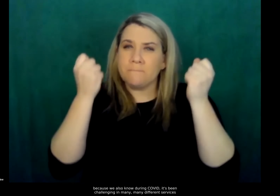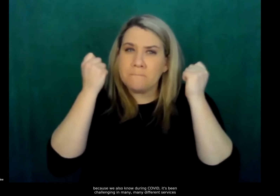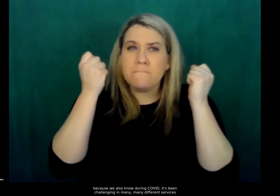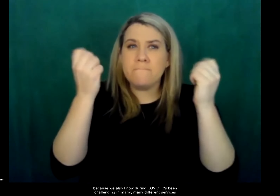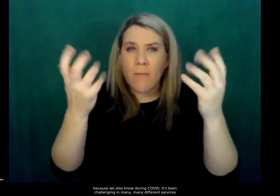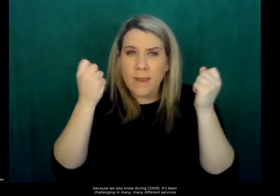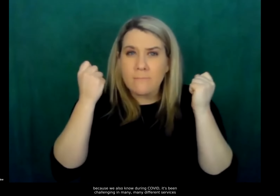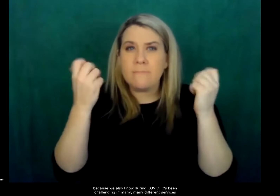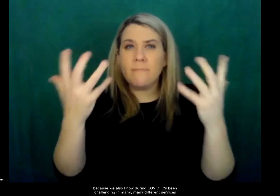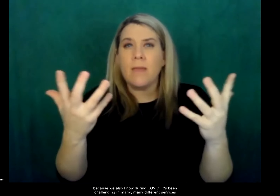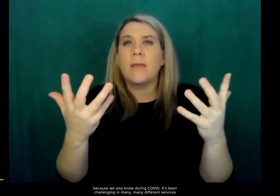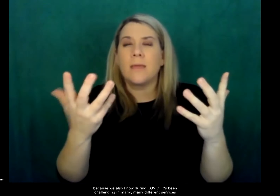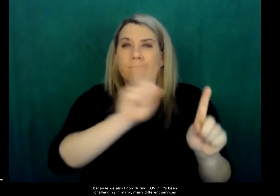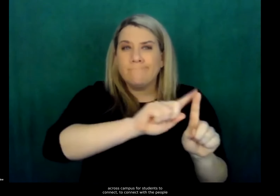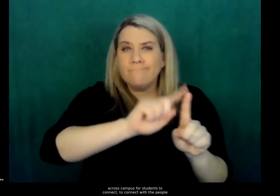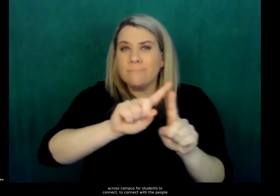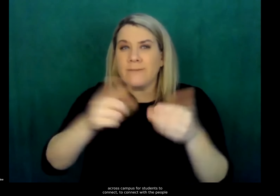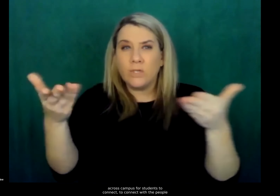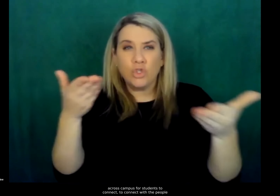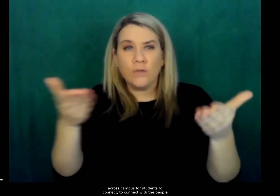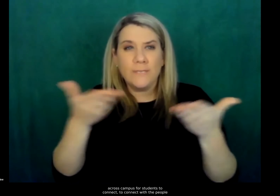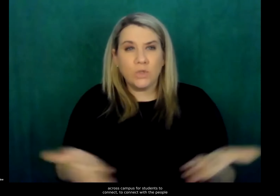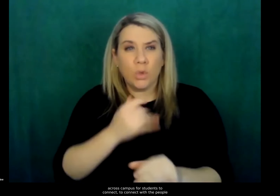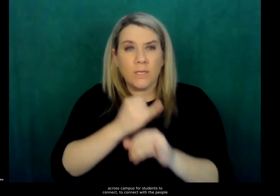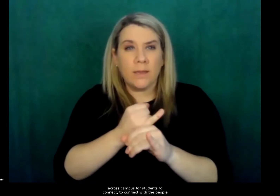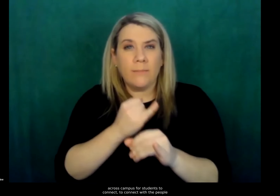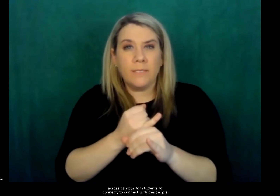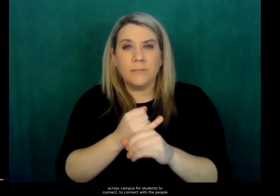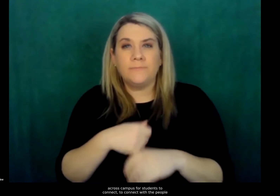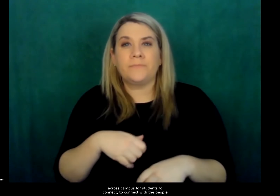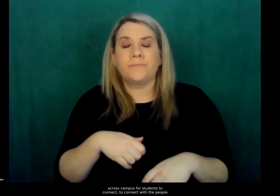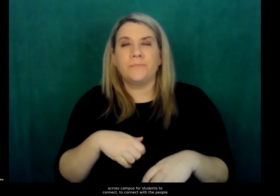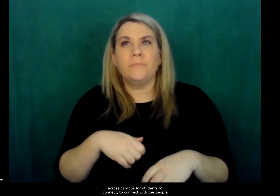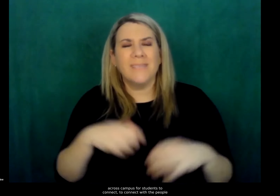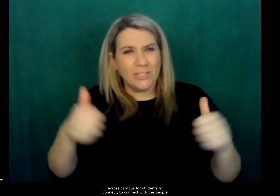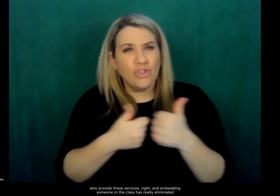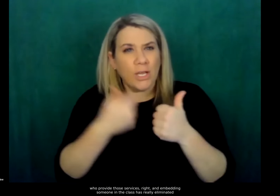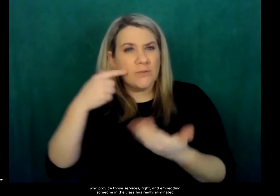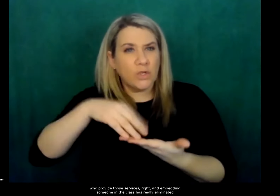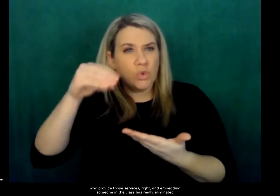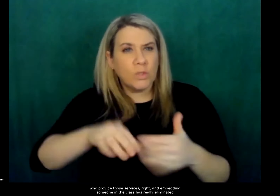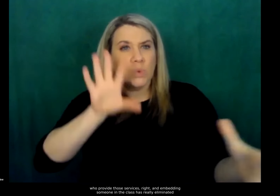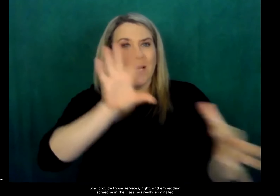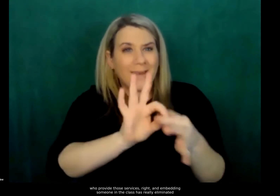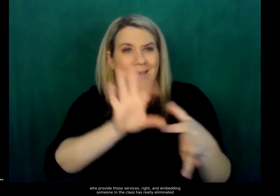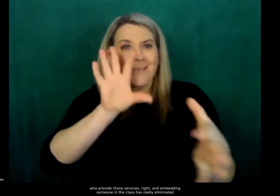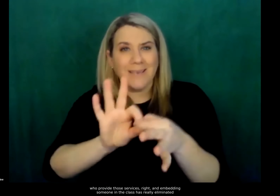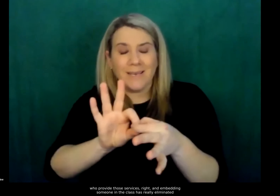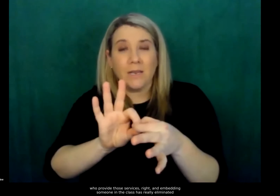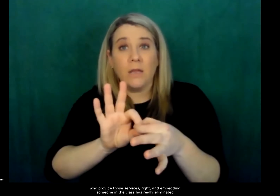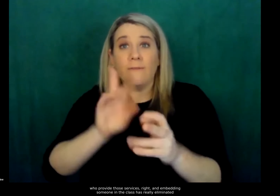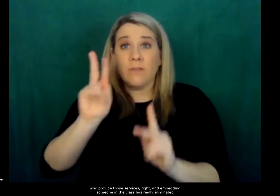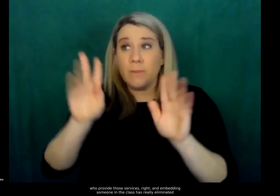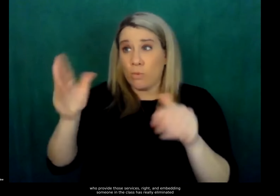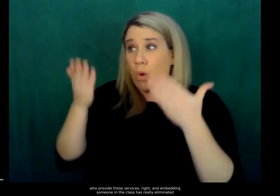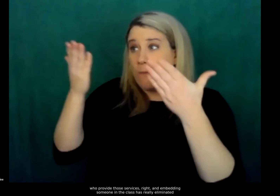different services across campus for students to connect. to connect with the people who provide those services, right?